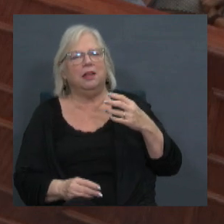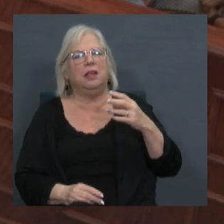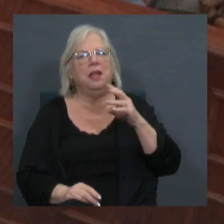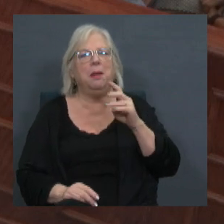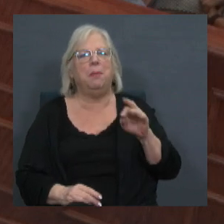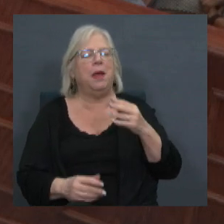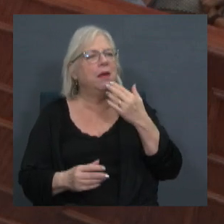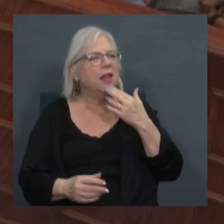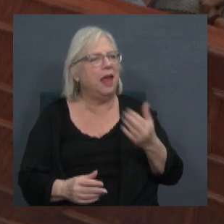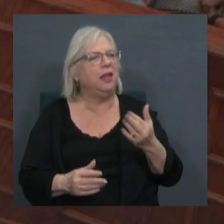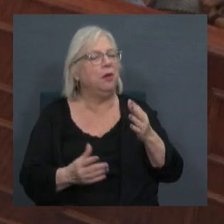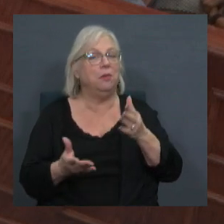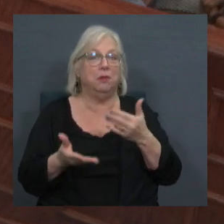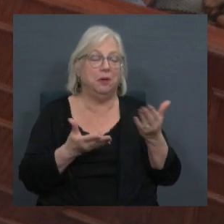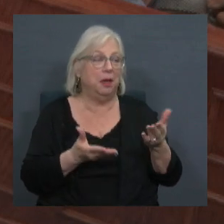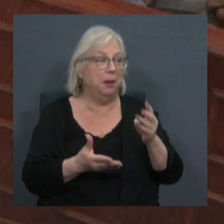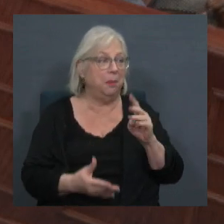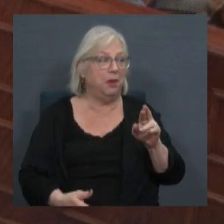Baker?